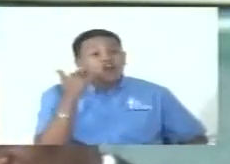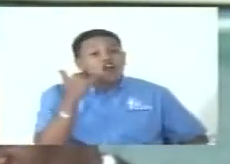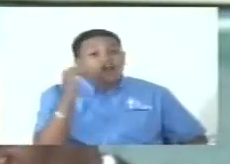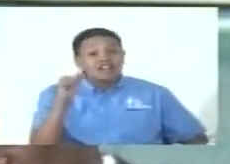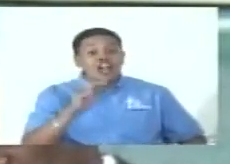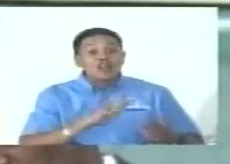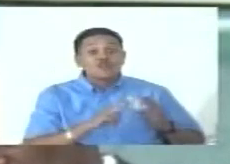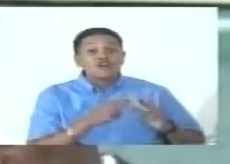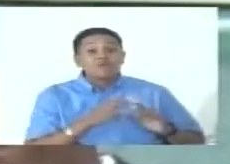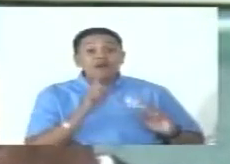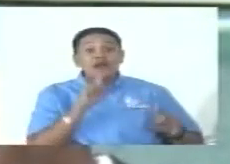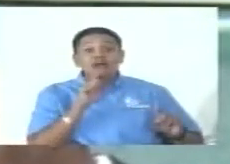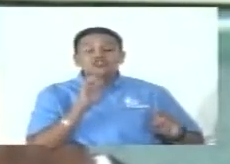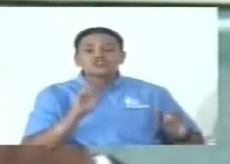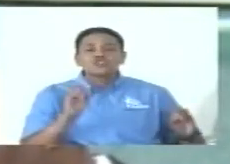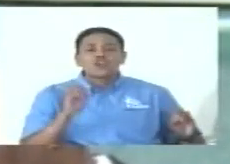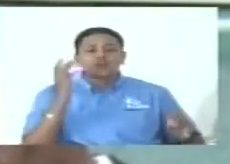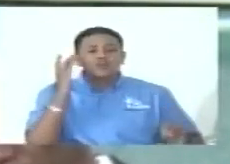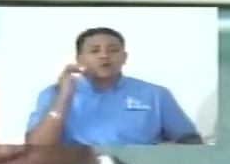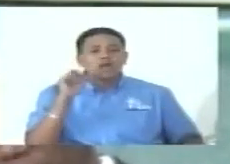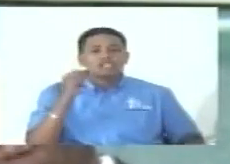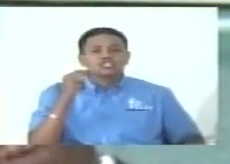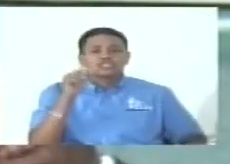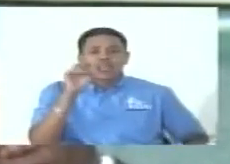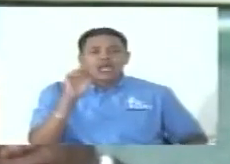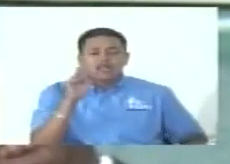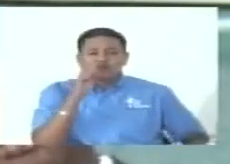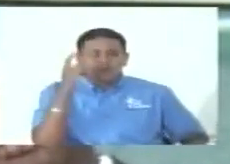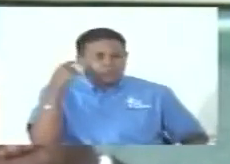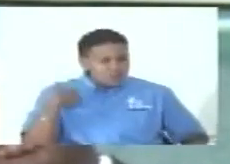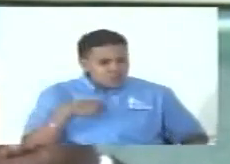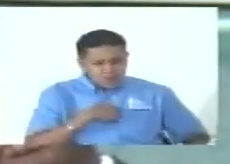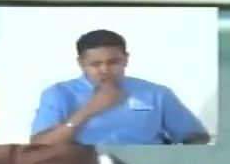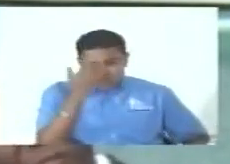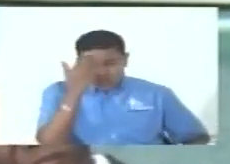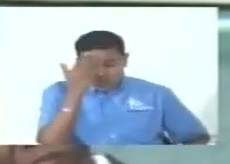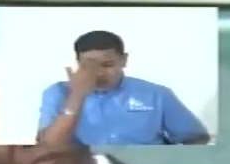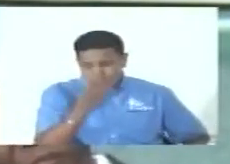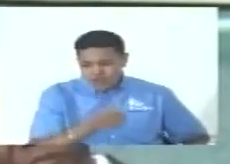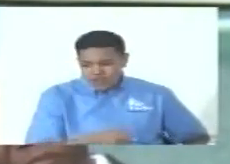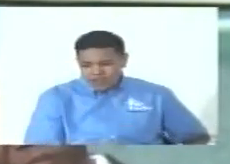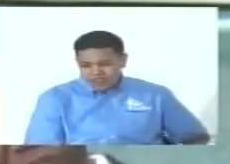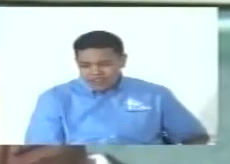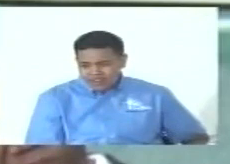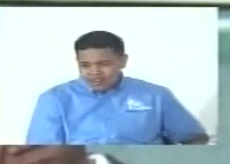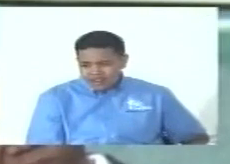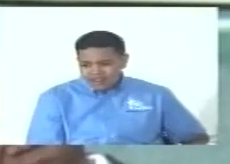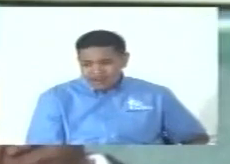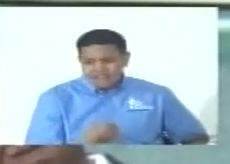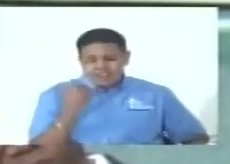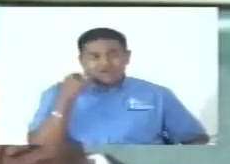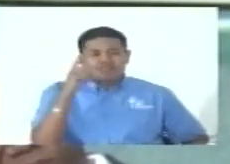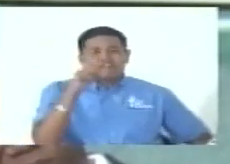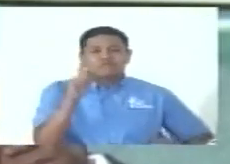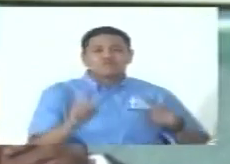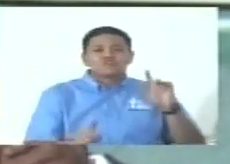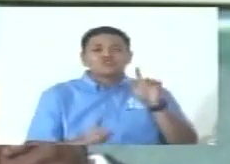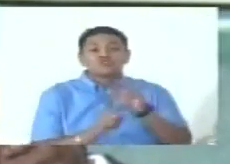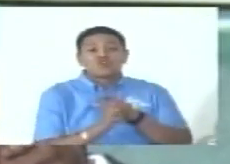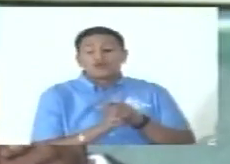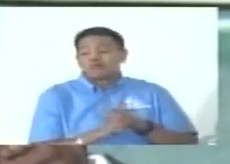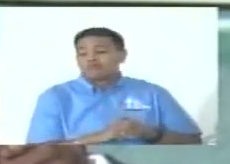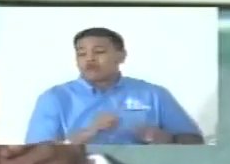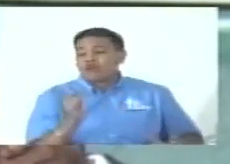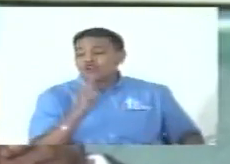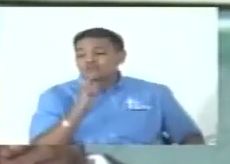unanswered. Because the Shahine who we know, if him did ever turn up, all she would